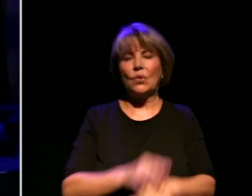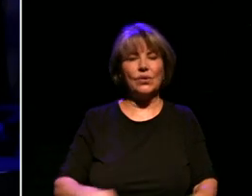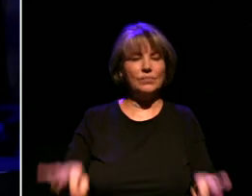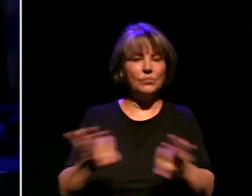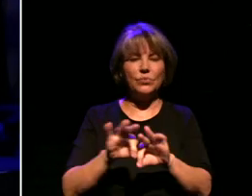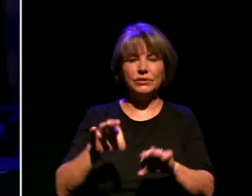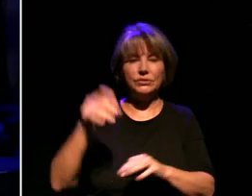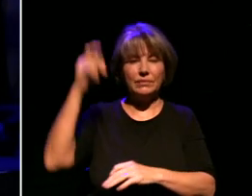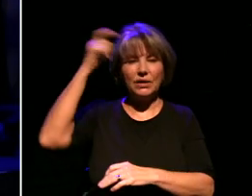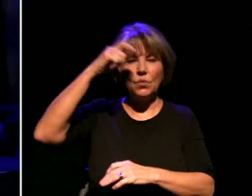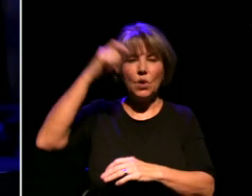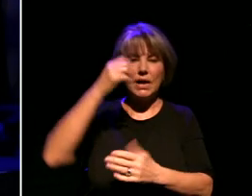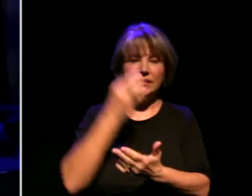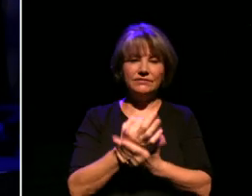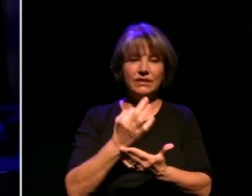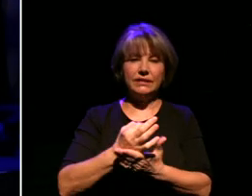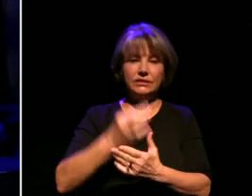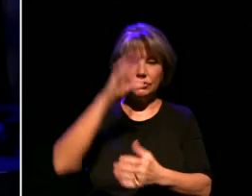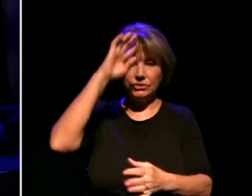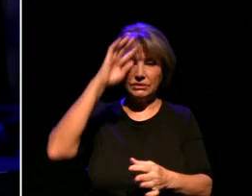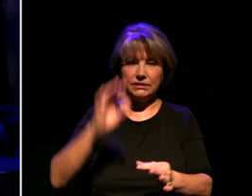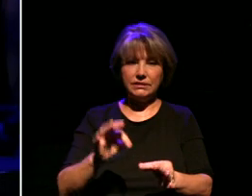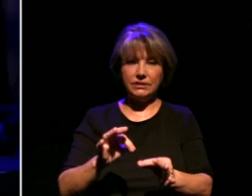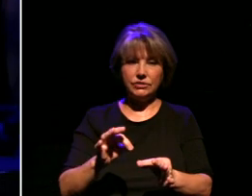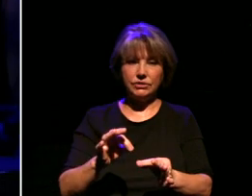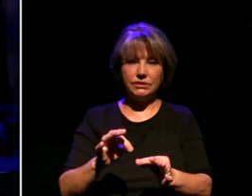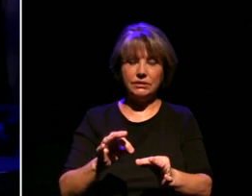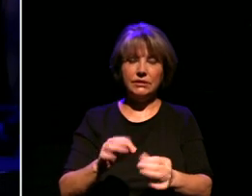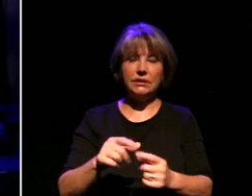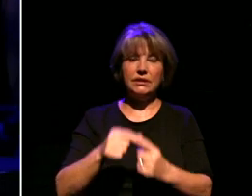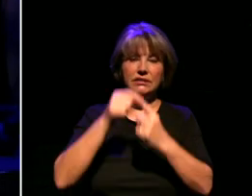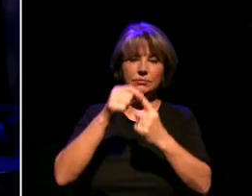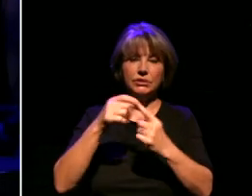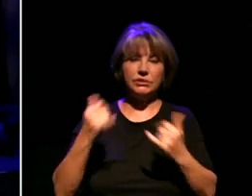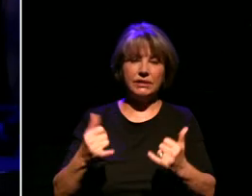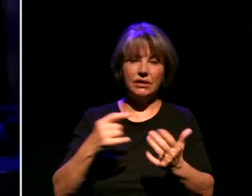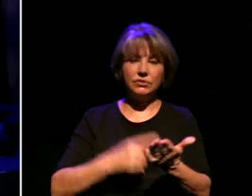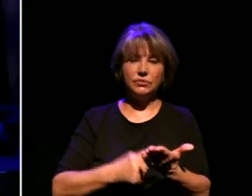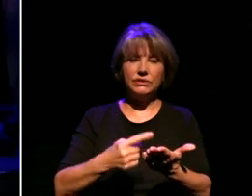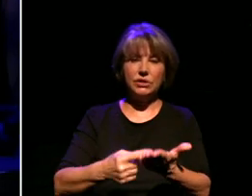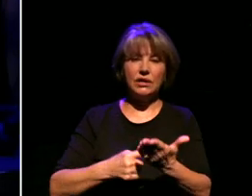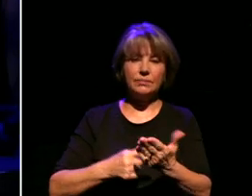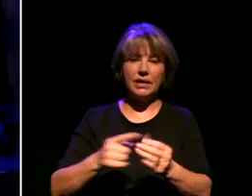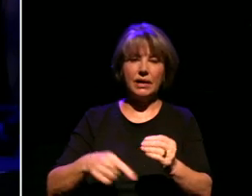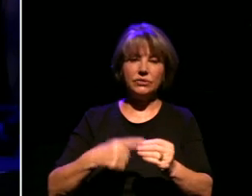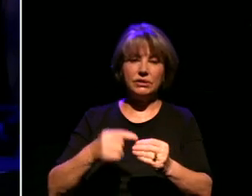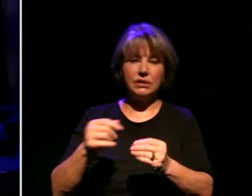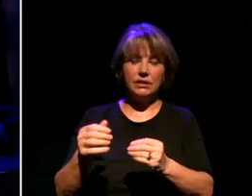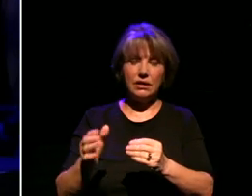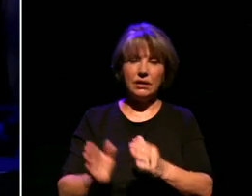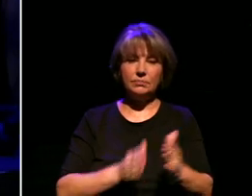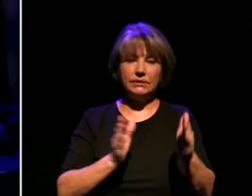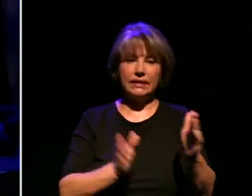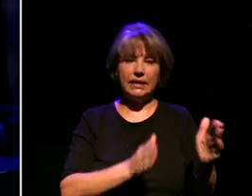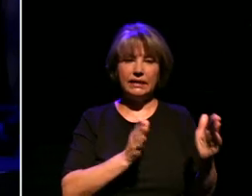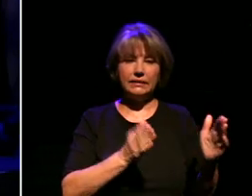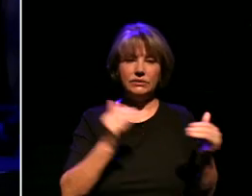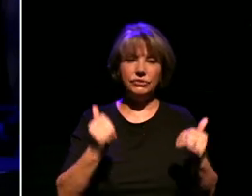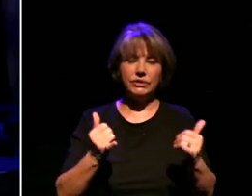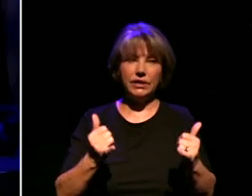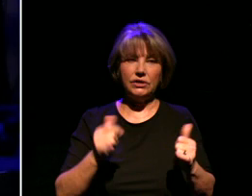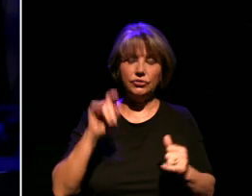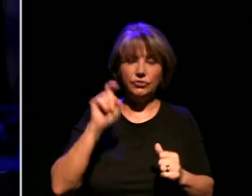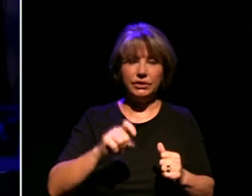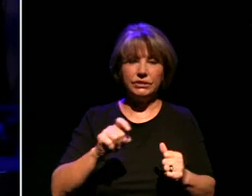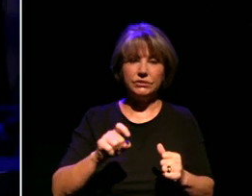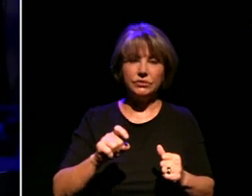make wise financial decisions, and especially as we talk about a plan today, you're going to have to seek the Lord through